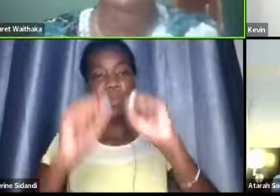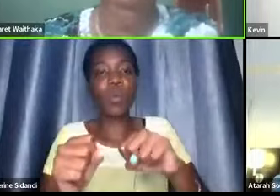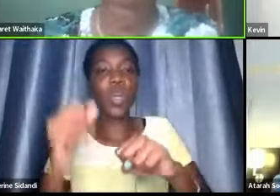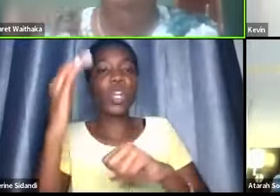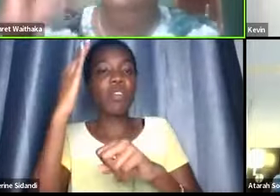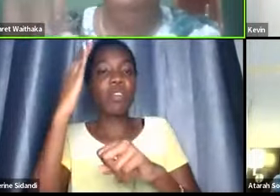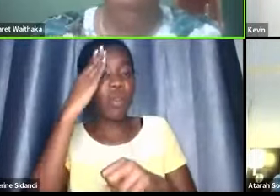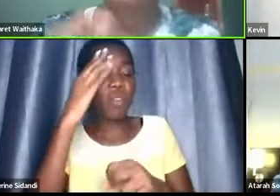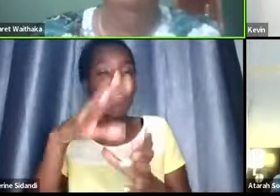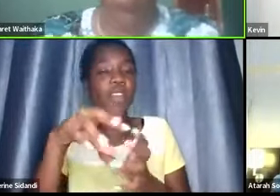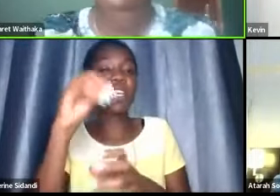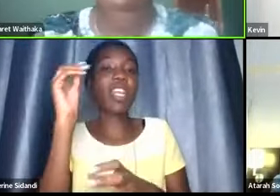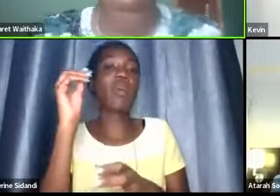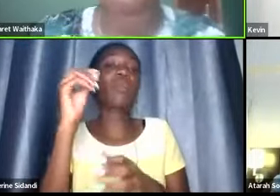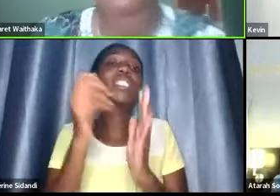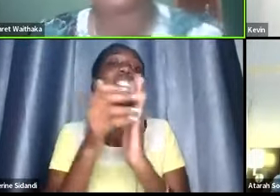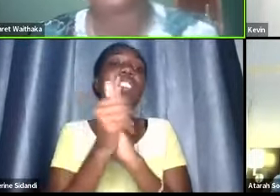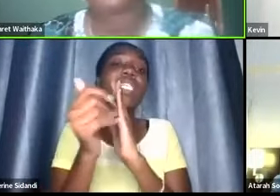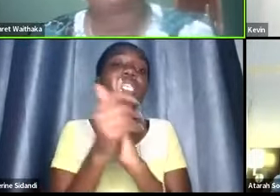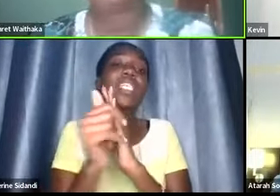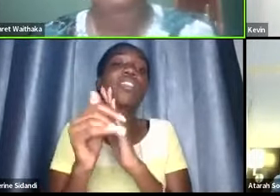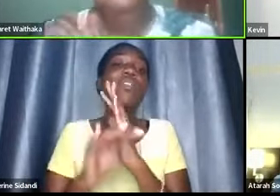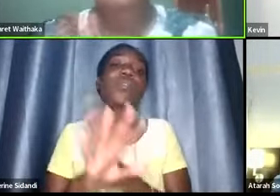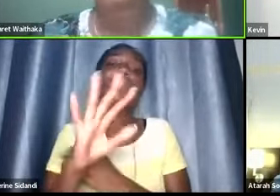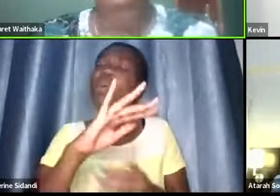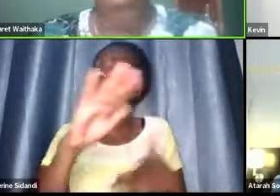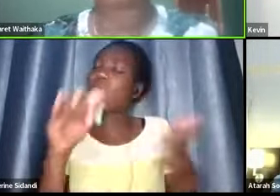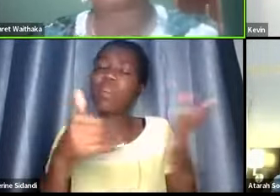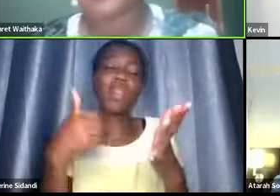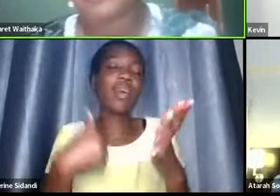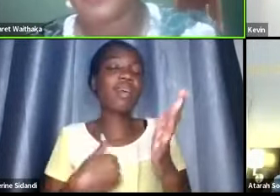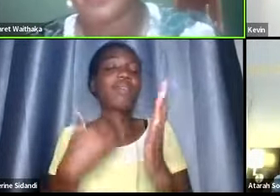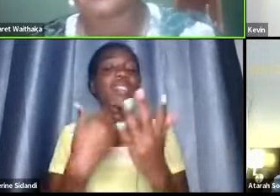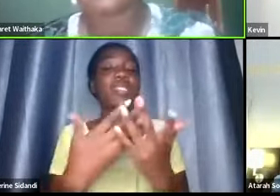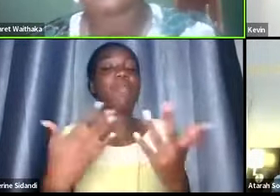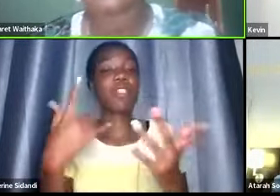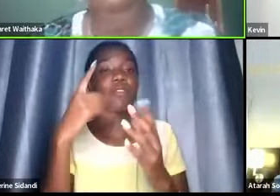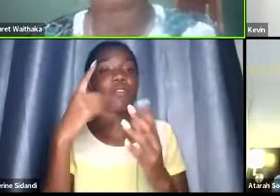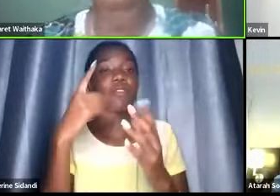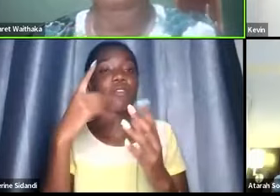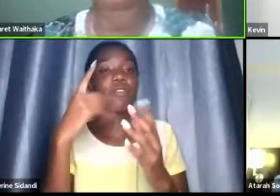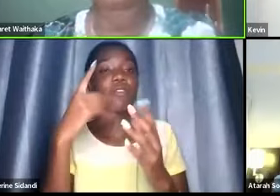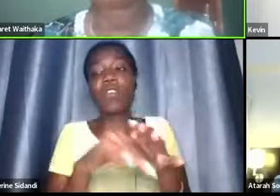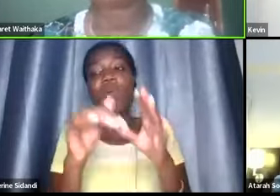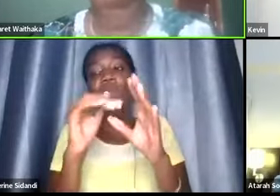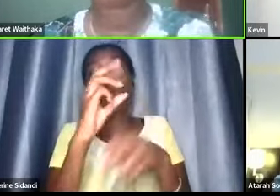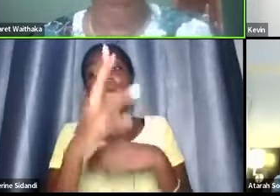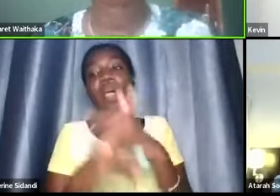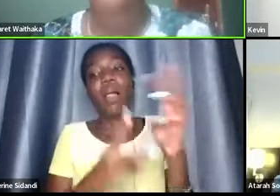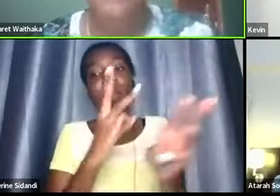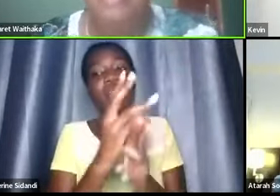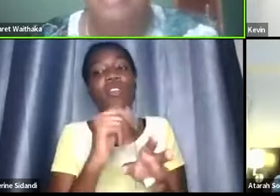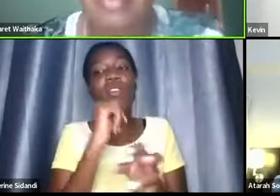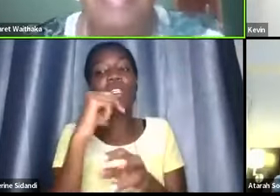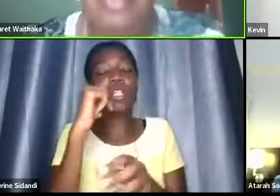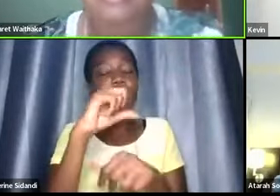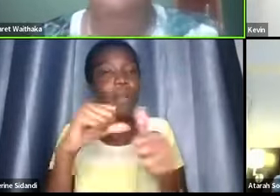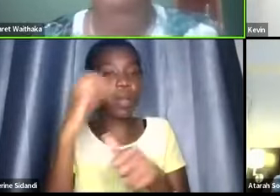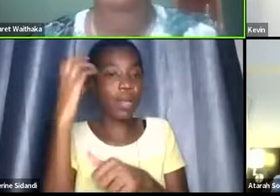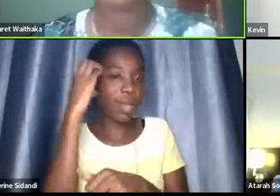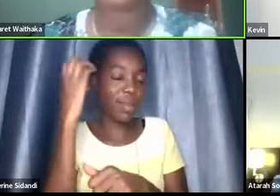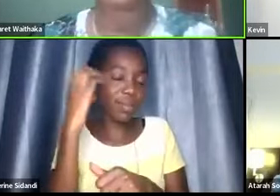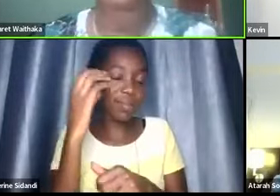your interest. Everybody has something to give. Everybody has something in the world. And there is no career that is inferior than